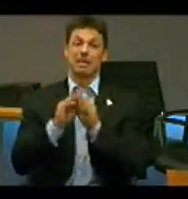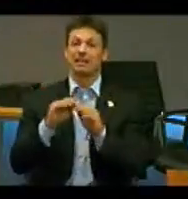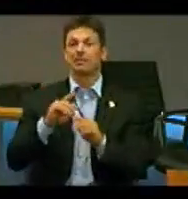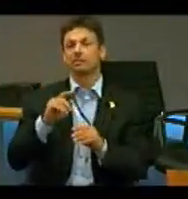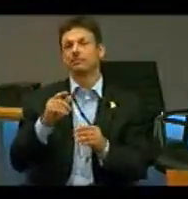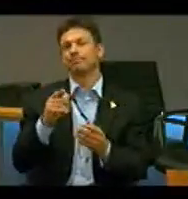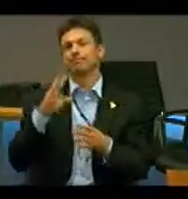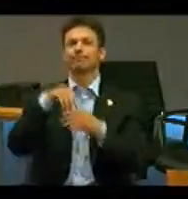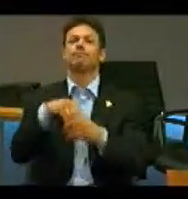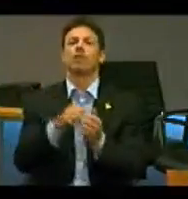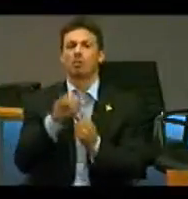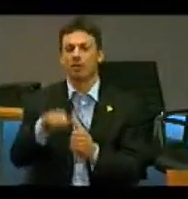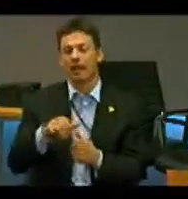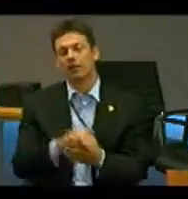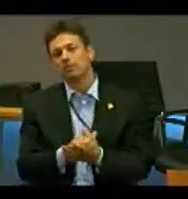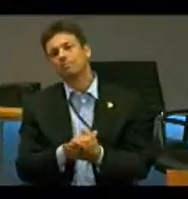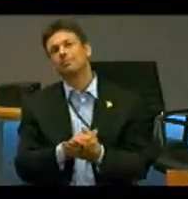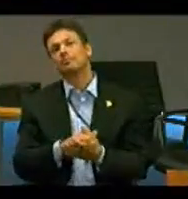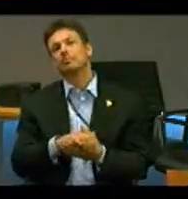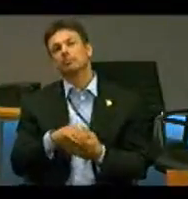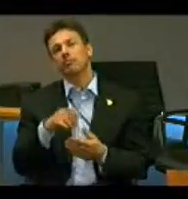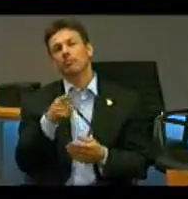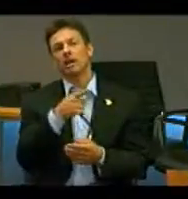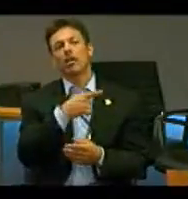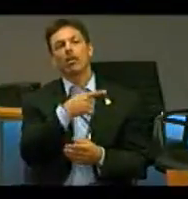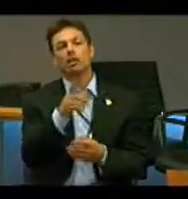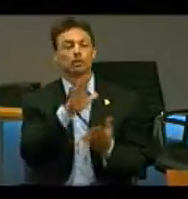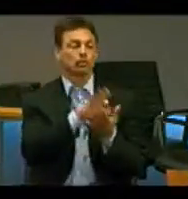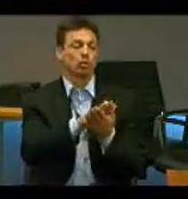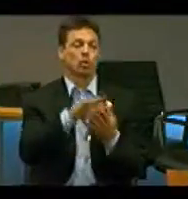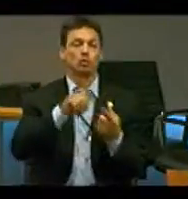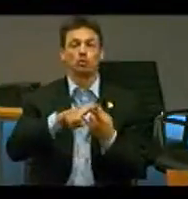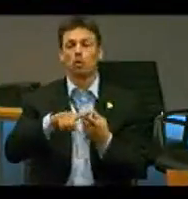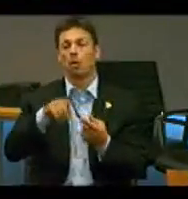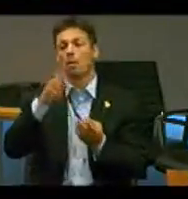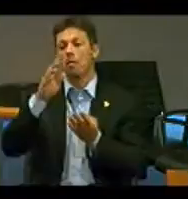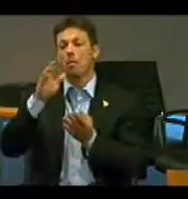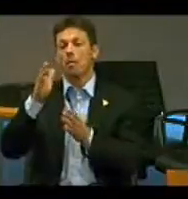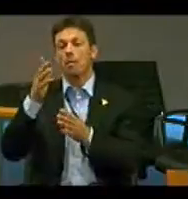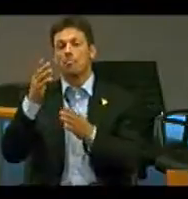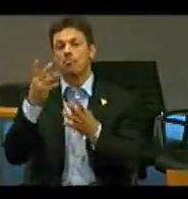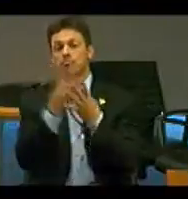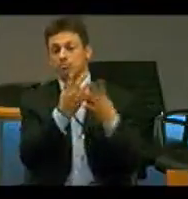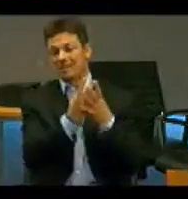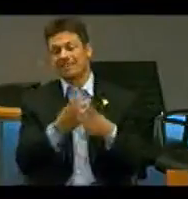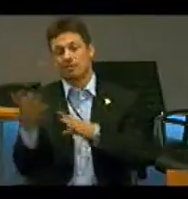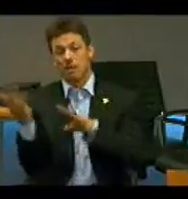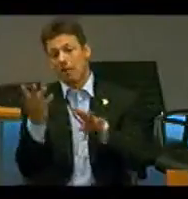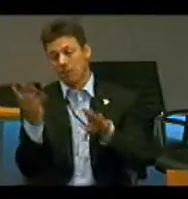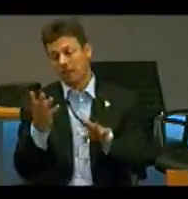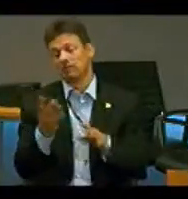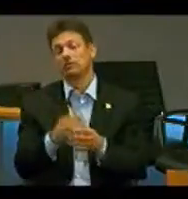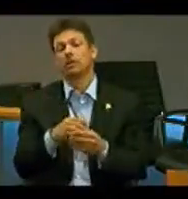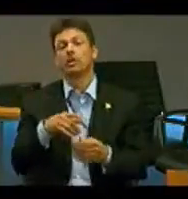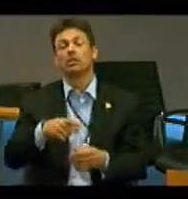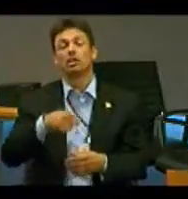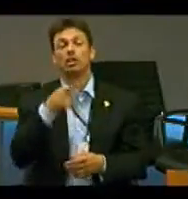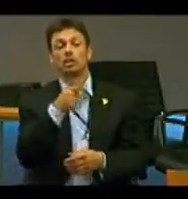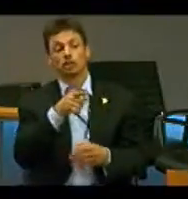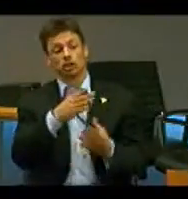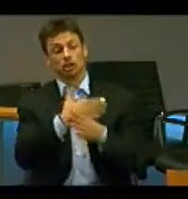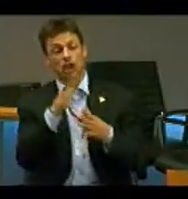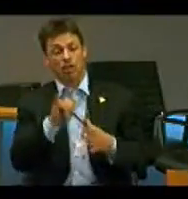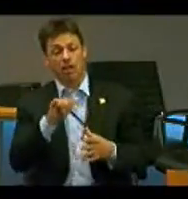Oklahoma State Advisory Committee chair presented their school-to-prison pipeline report at one of our meetings, she shared that